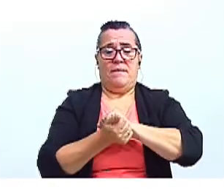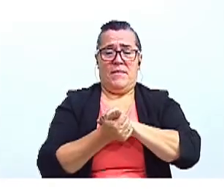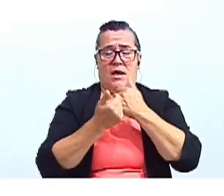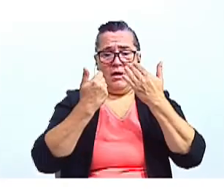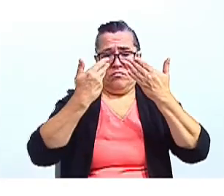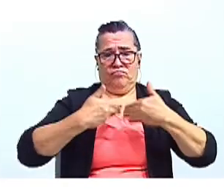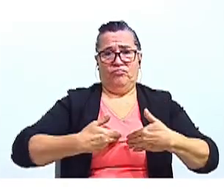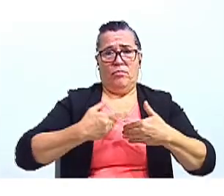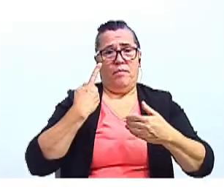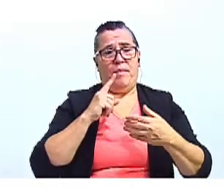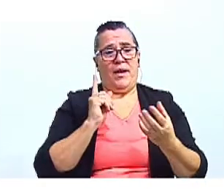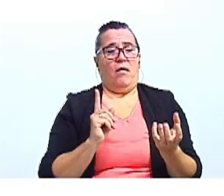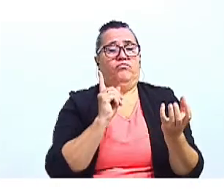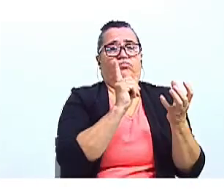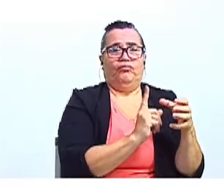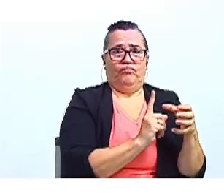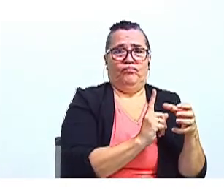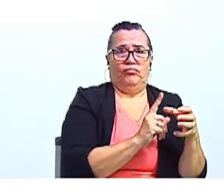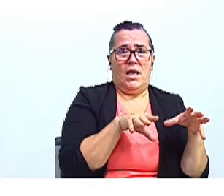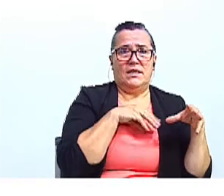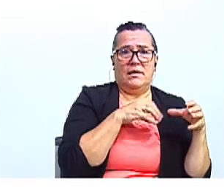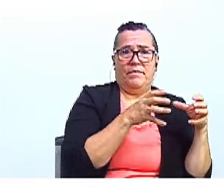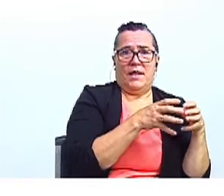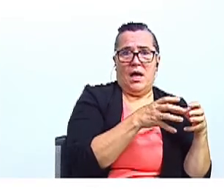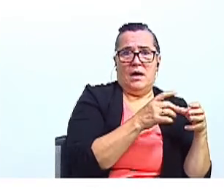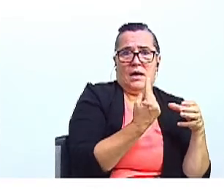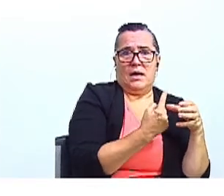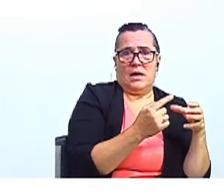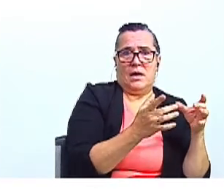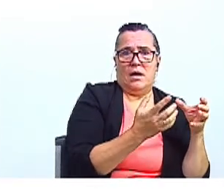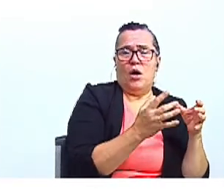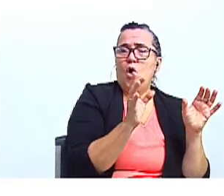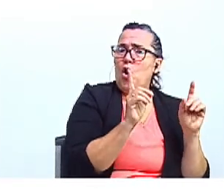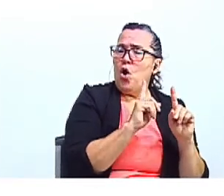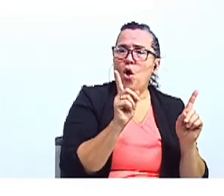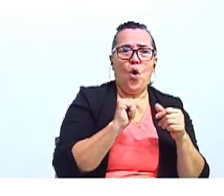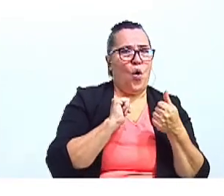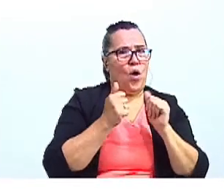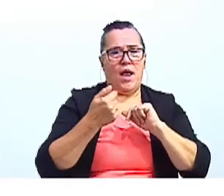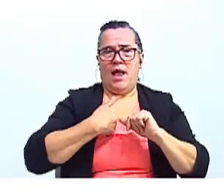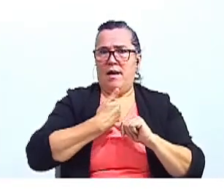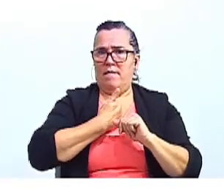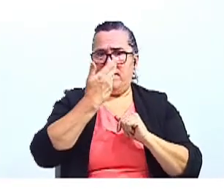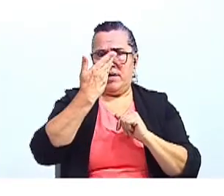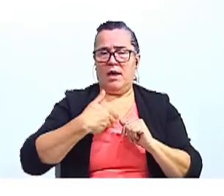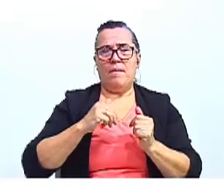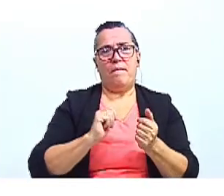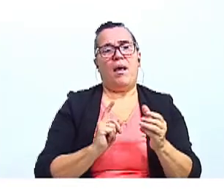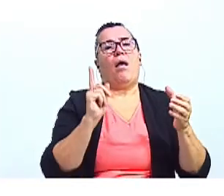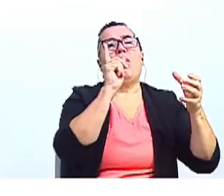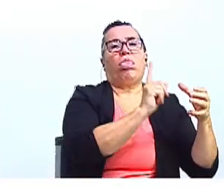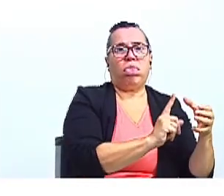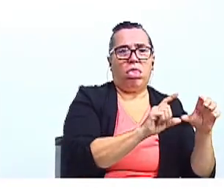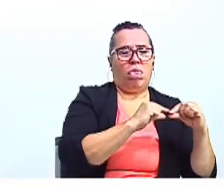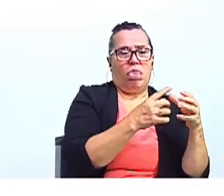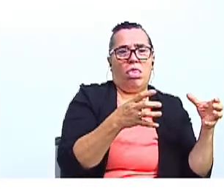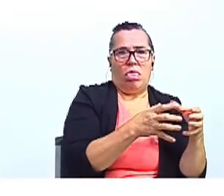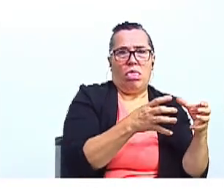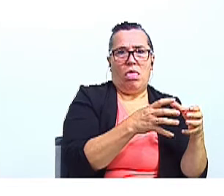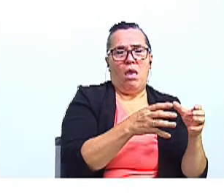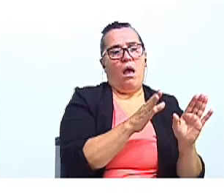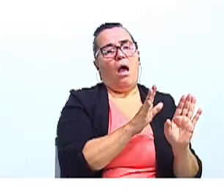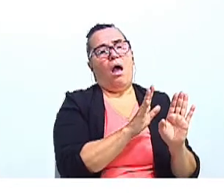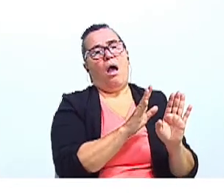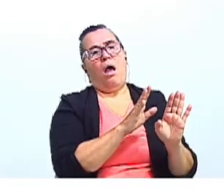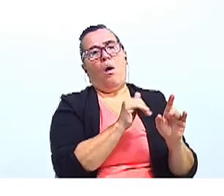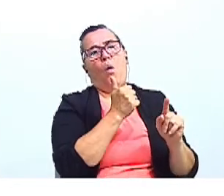to be accepted by certain people. Don't change who you are to conform to other people's standards.